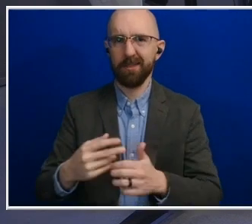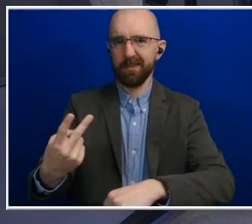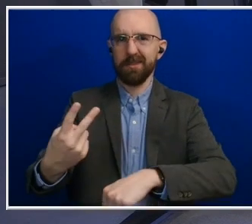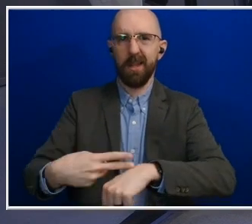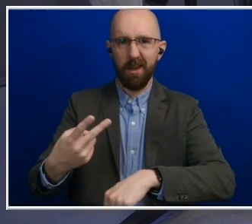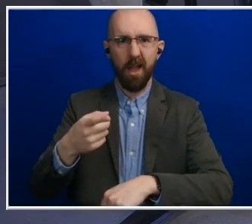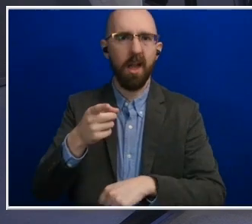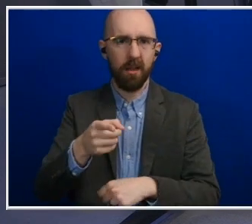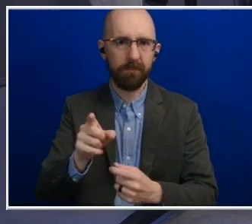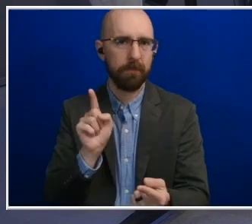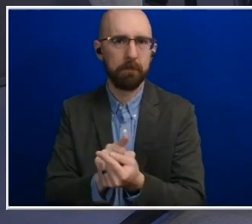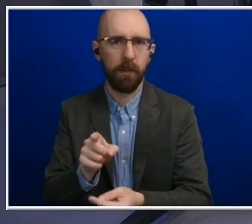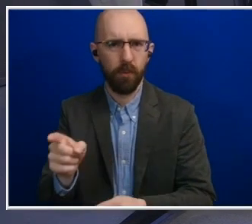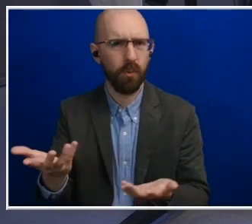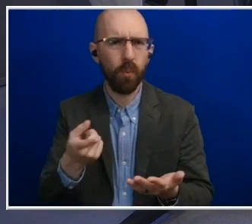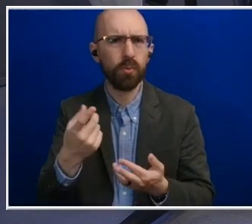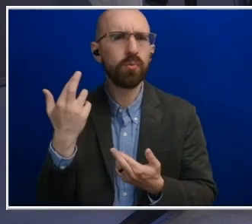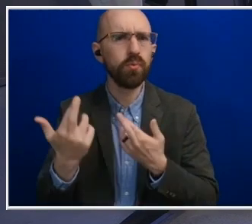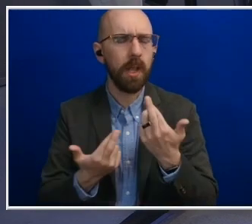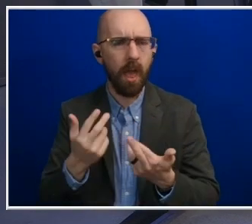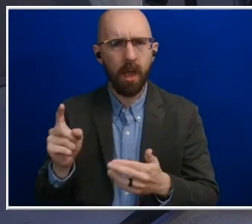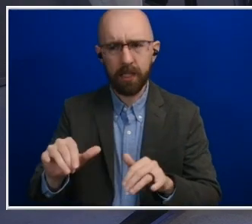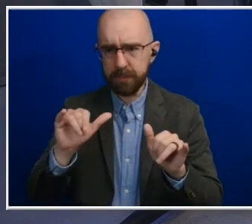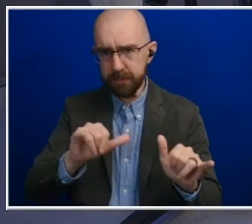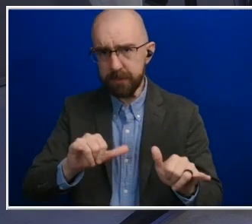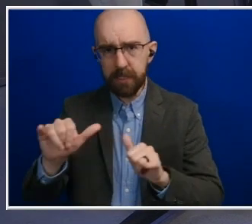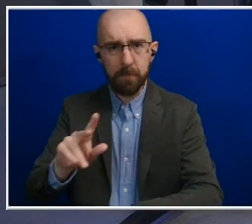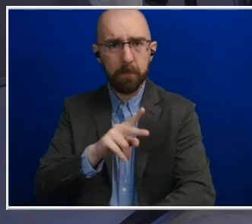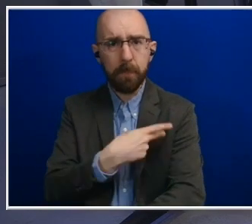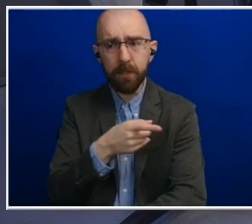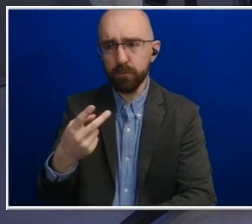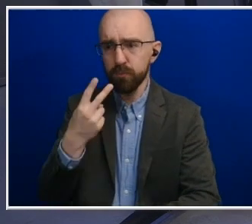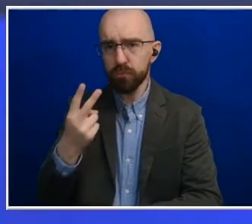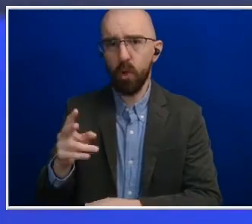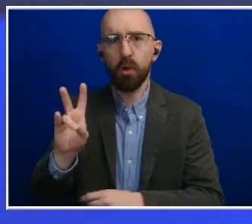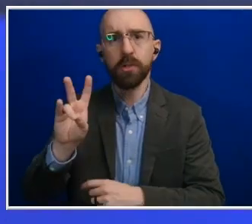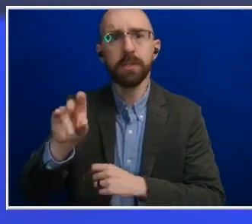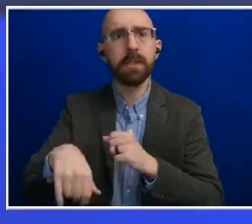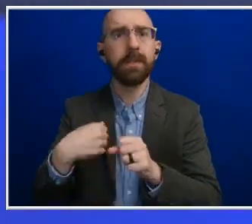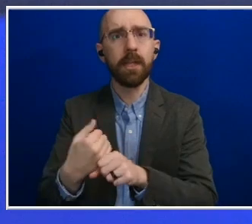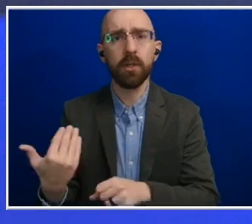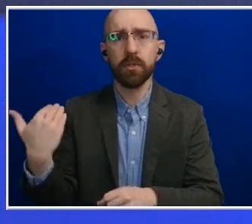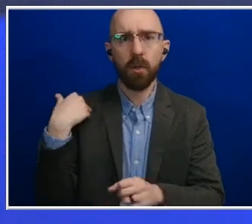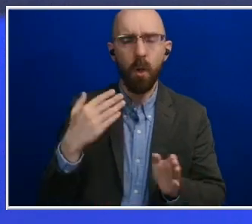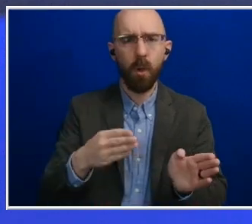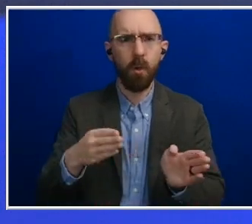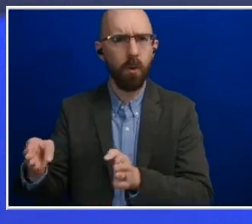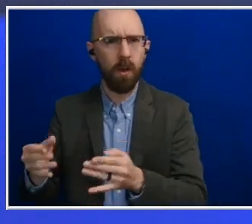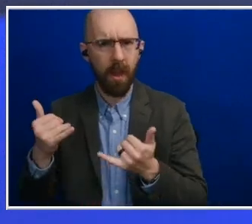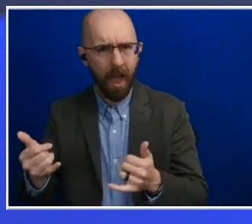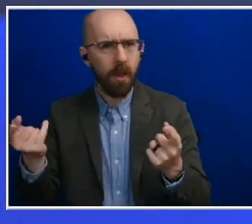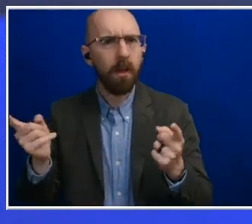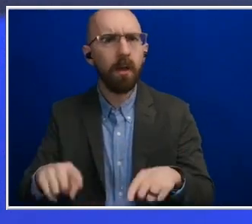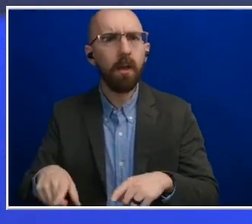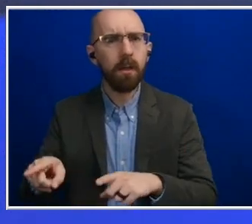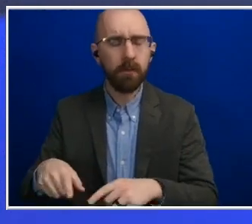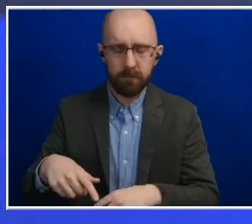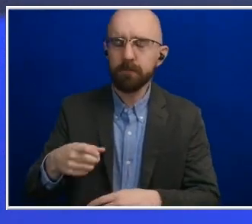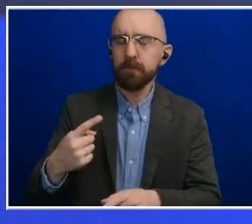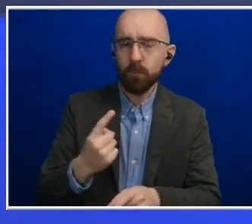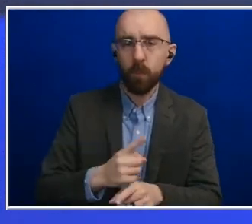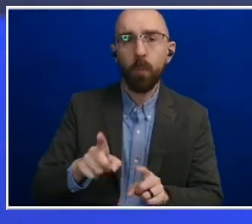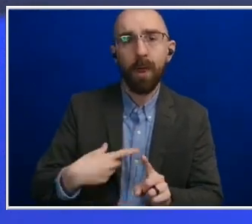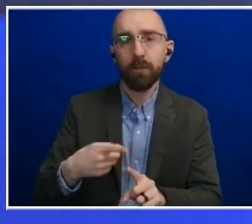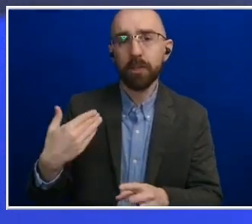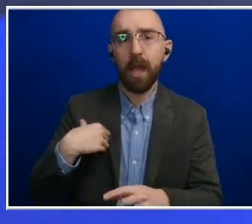did you realize that this was the same stroke patient that you had seen 7 years ago? Yes, so that's right, because when she had the stroke and had the